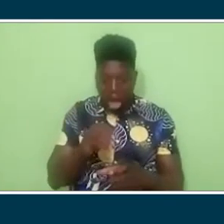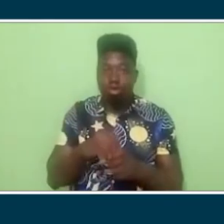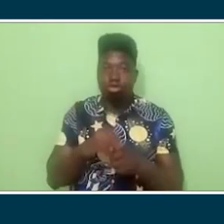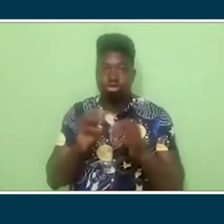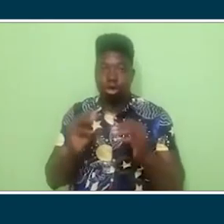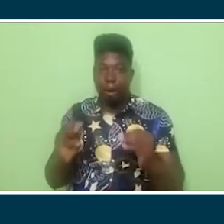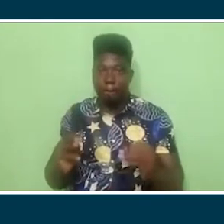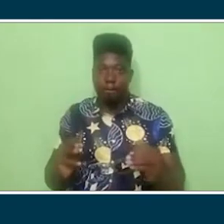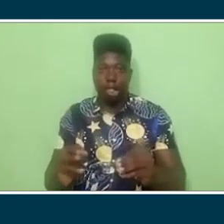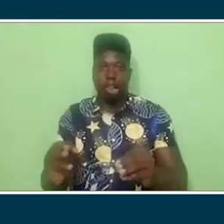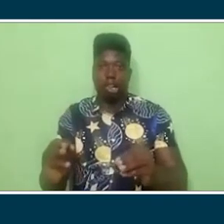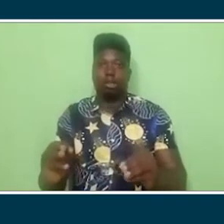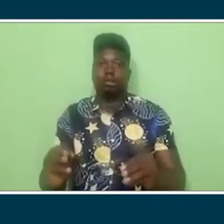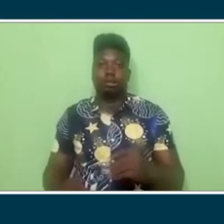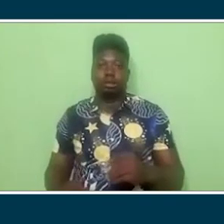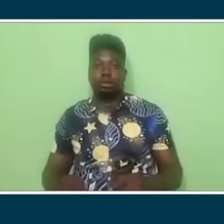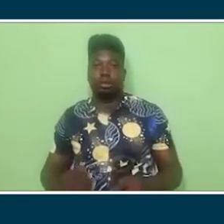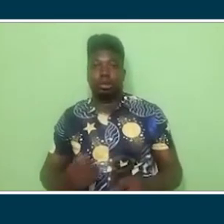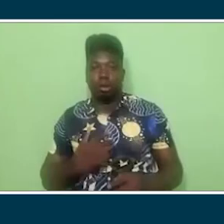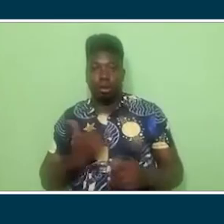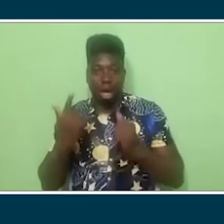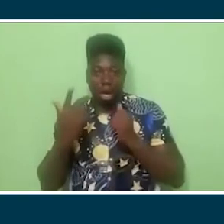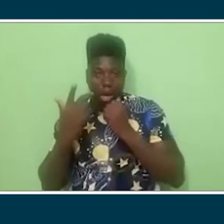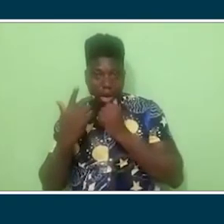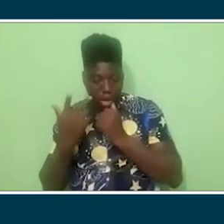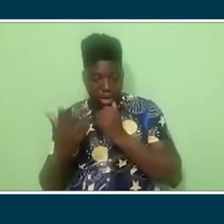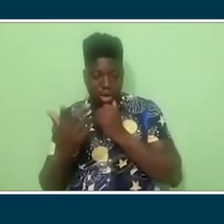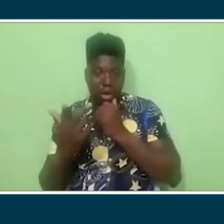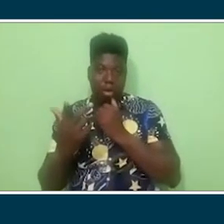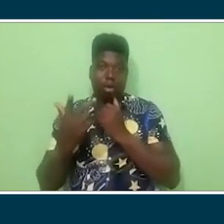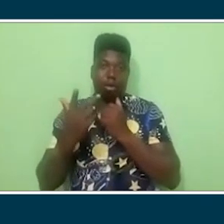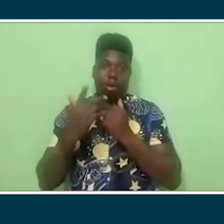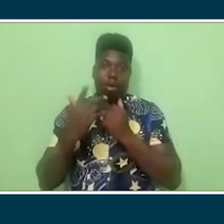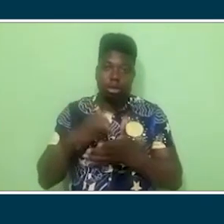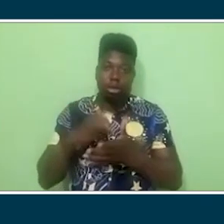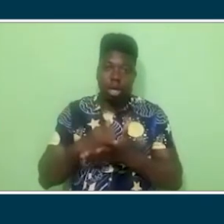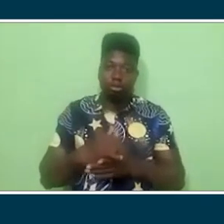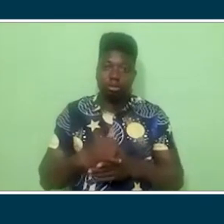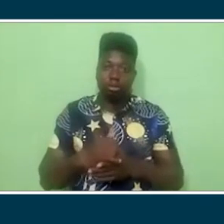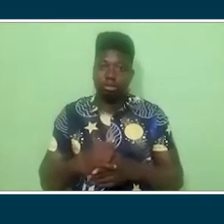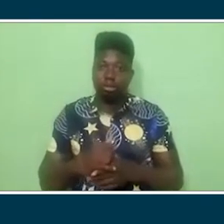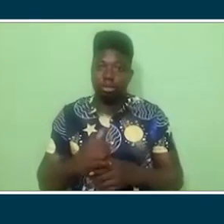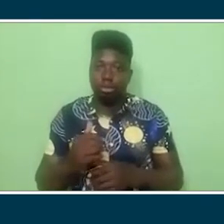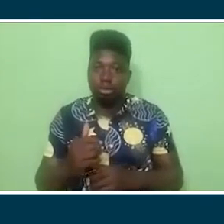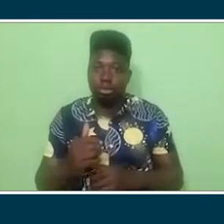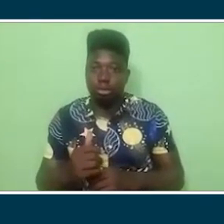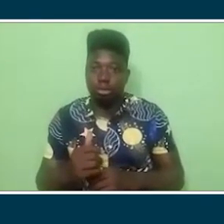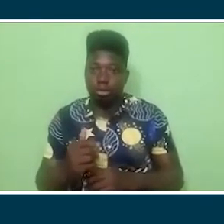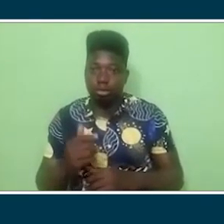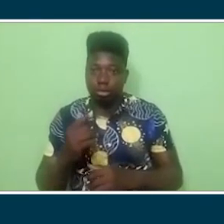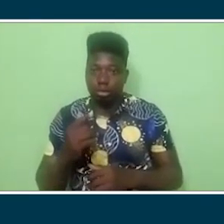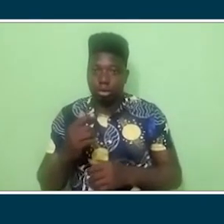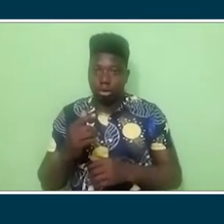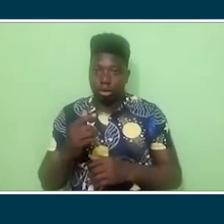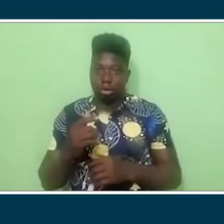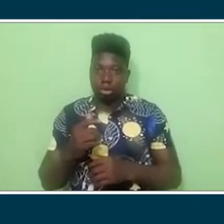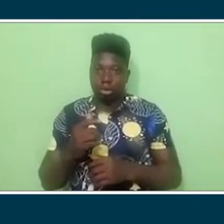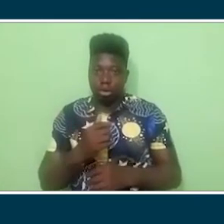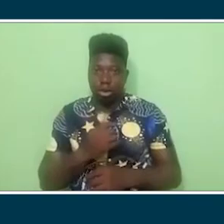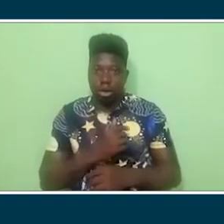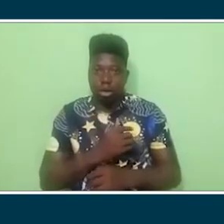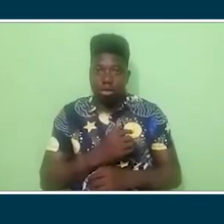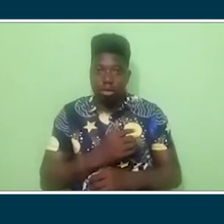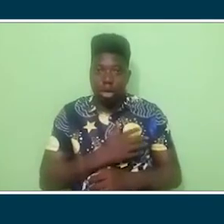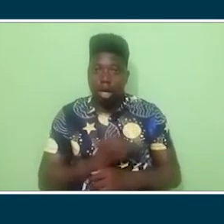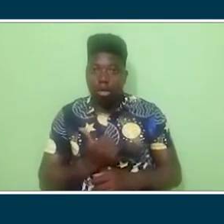want all of the tools. So I've sat at the feet, metaphorically online, of Loretta J. Ross and Lone